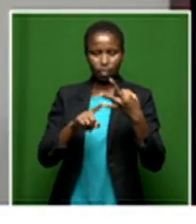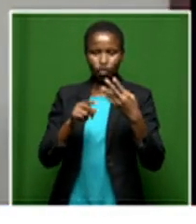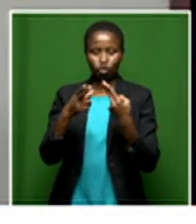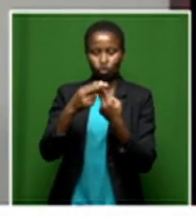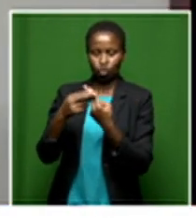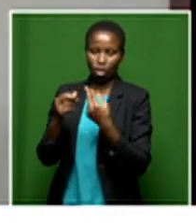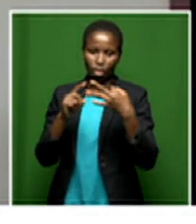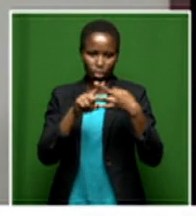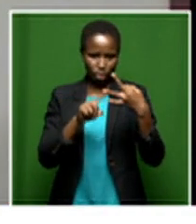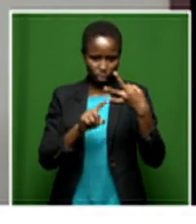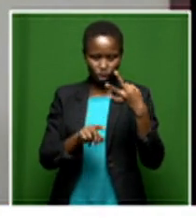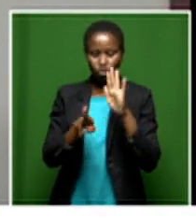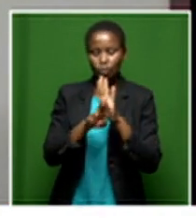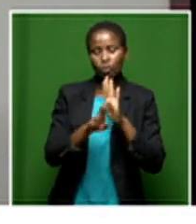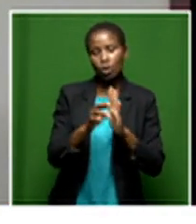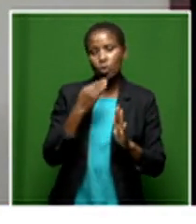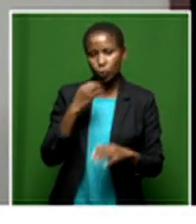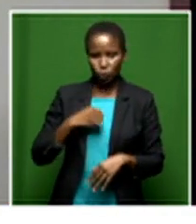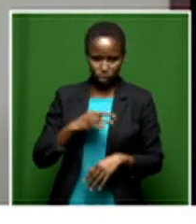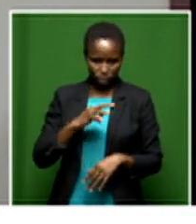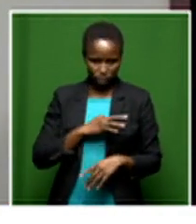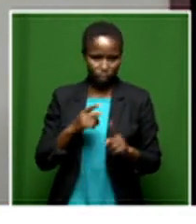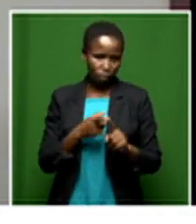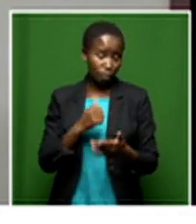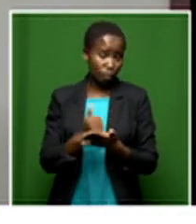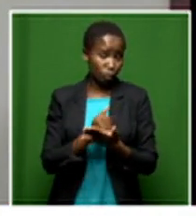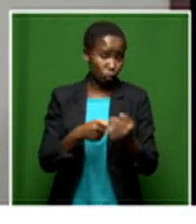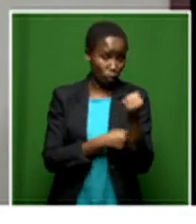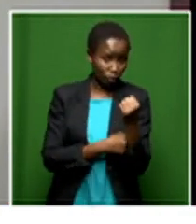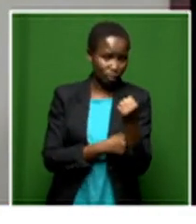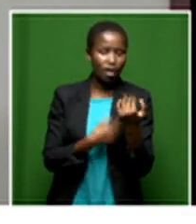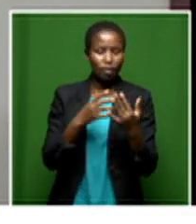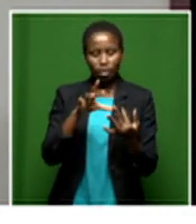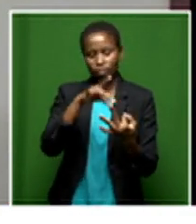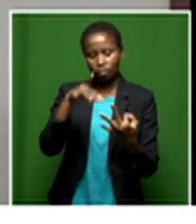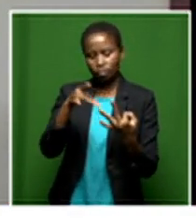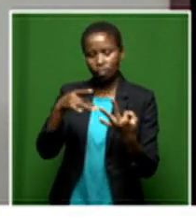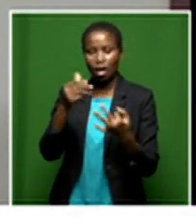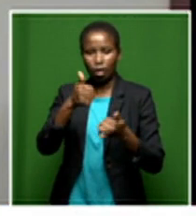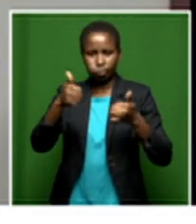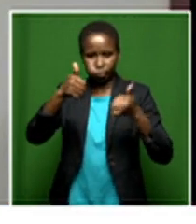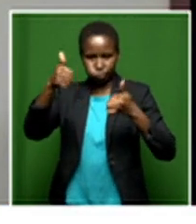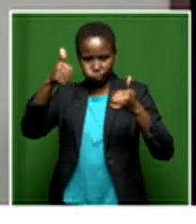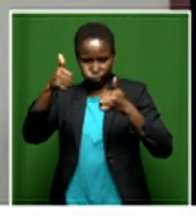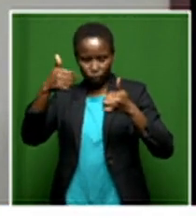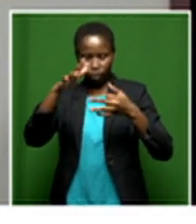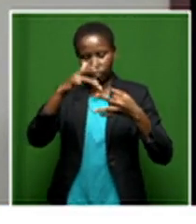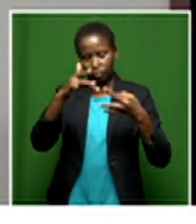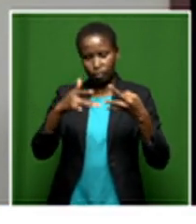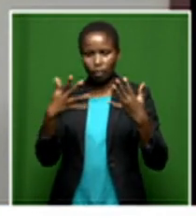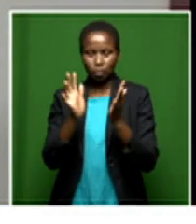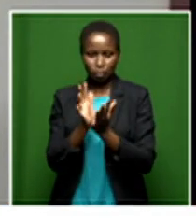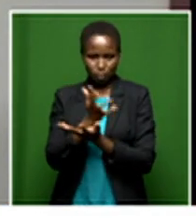represent workers at the post office. And we invited the leadership from all 3 unions. Firstly, on the day I was